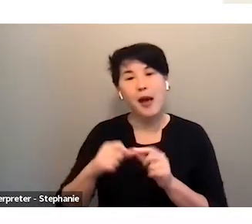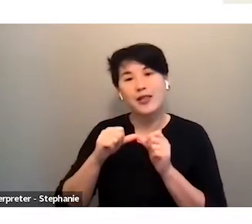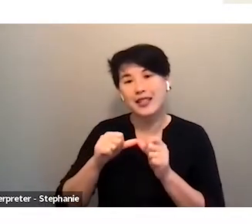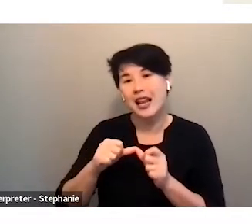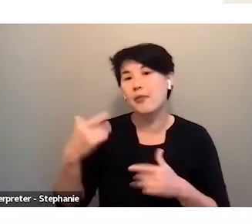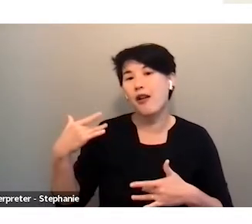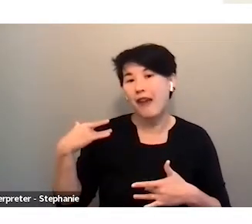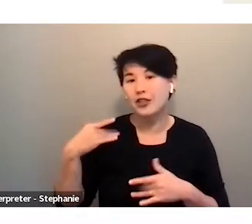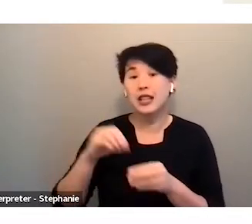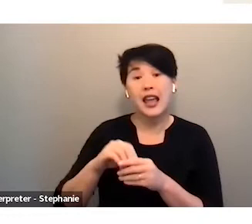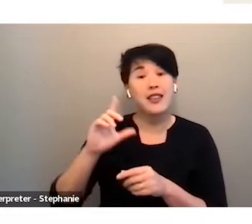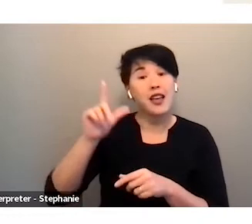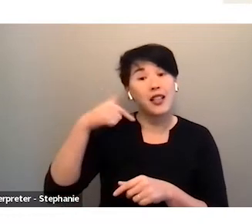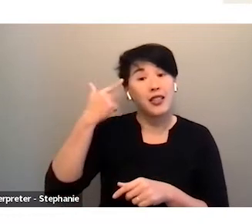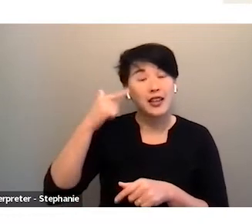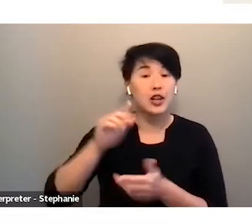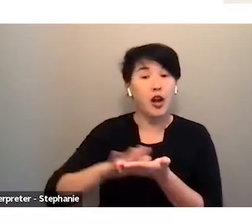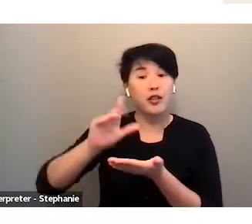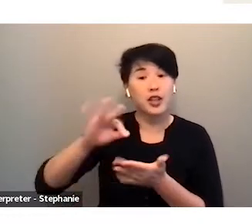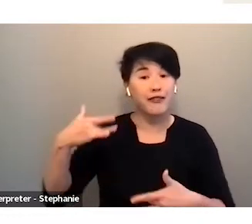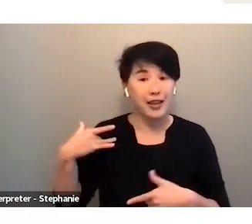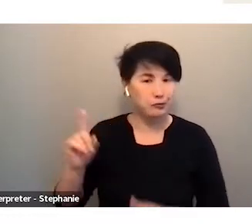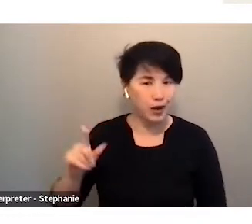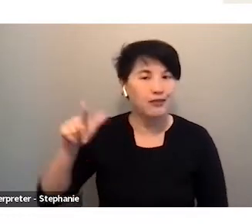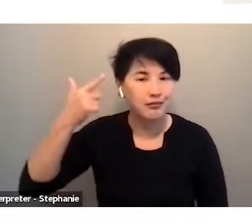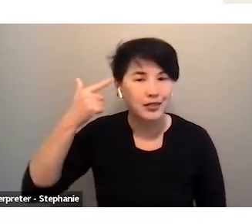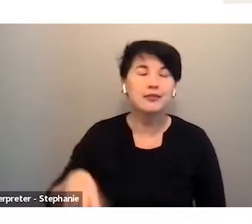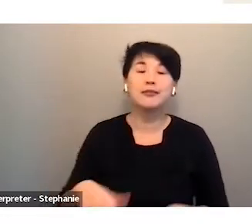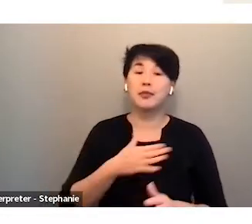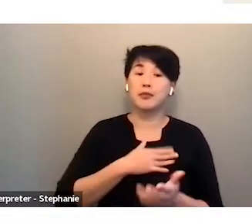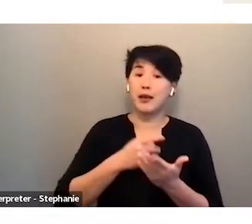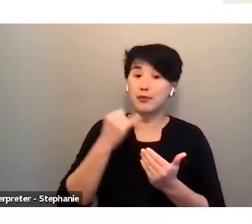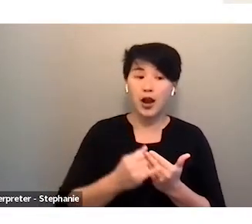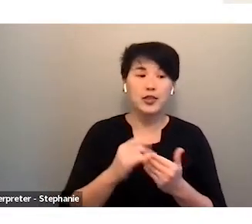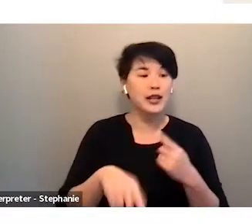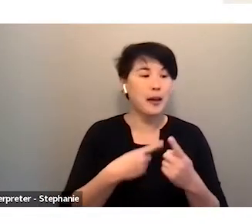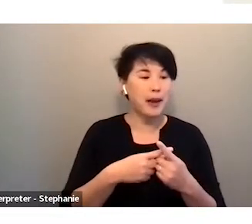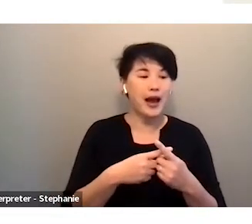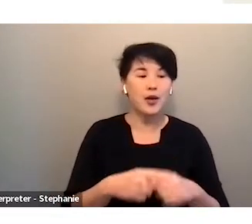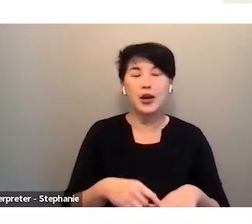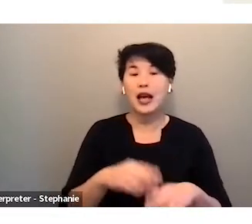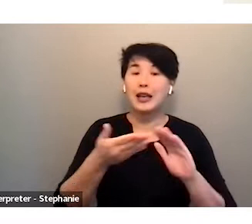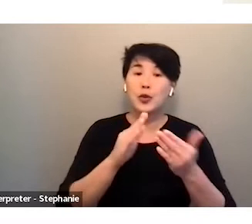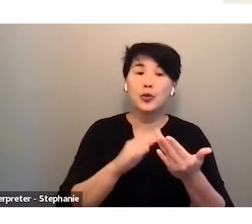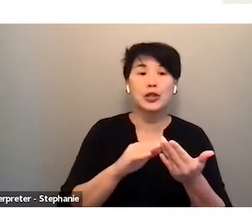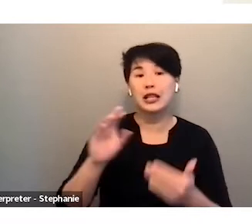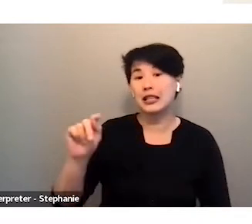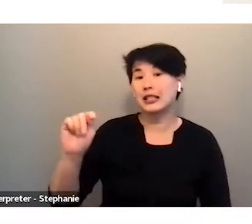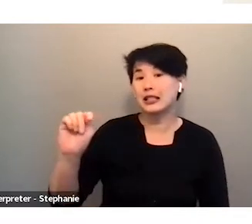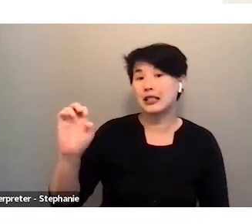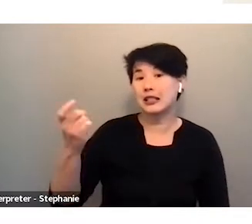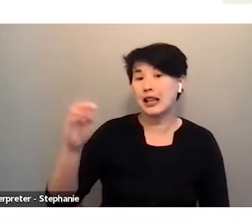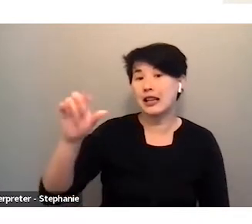London College of Fashion in London. So my project, was all about kind of community textile waste, because I kind